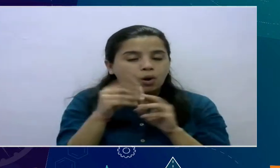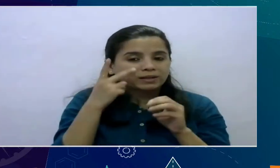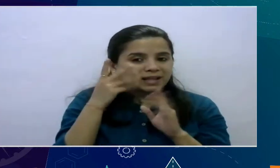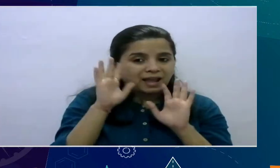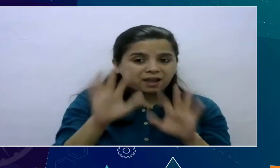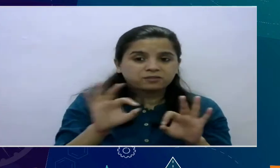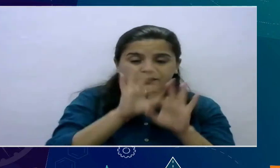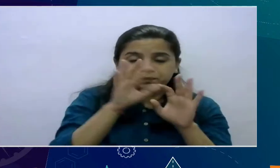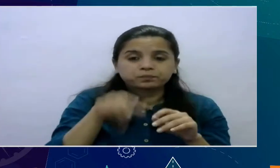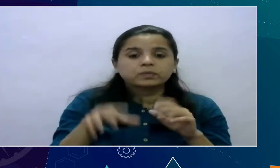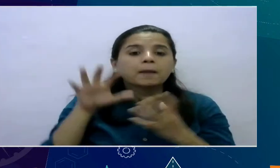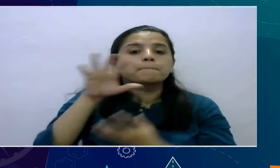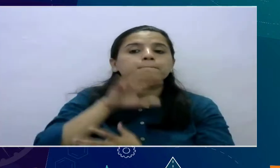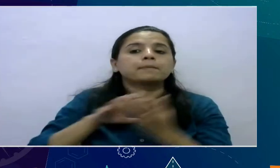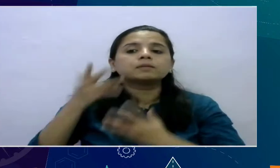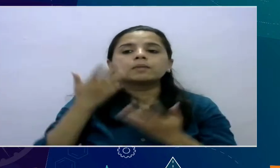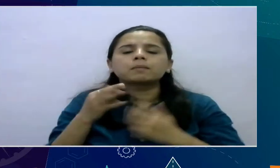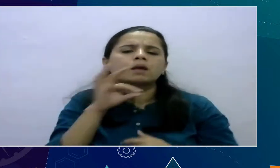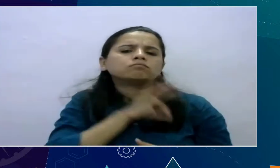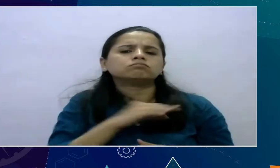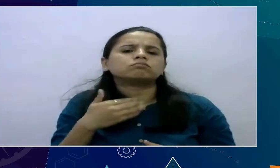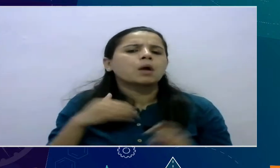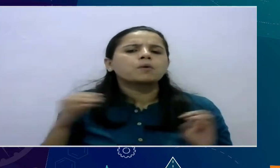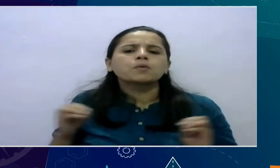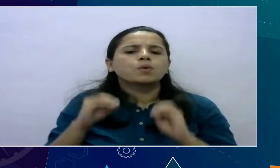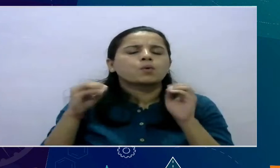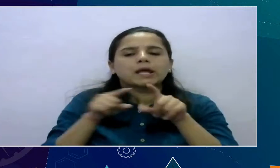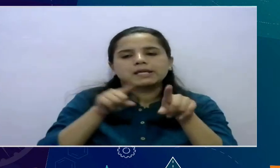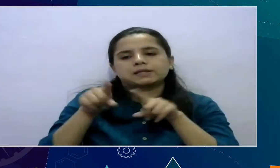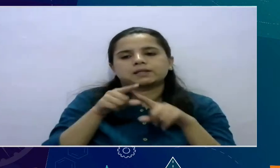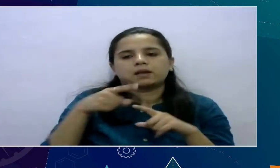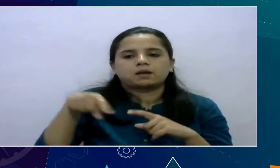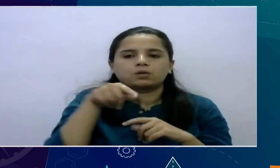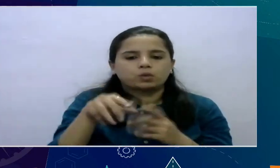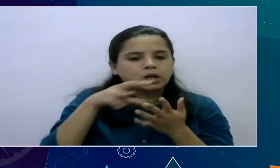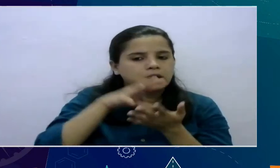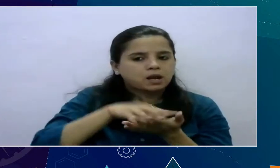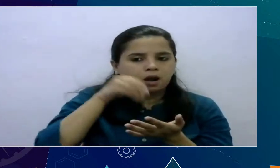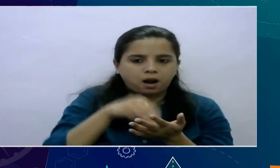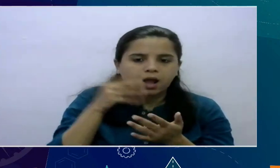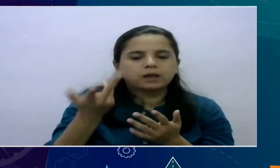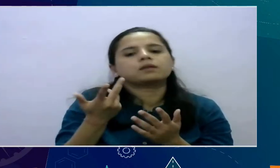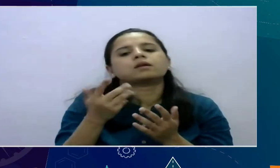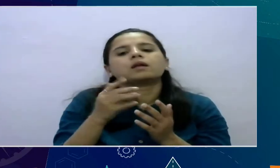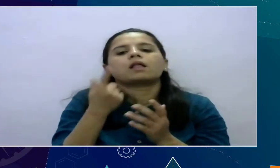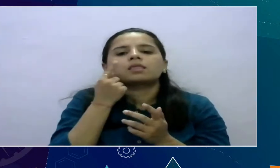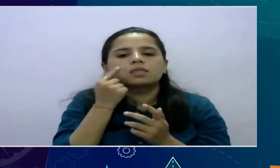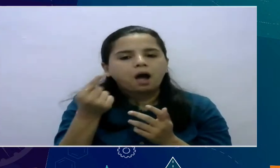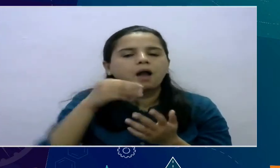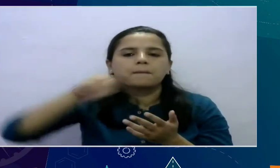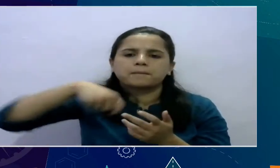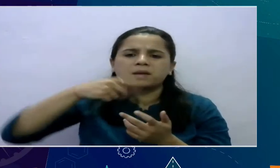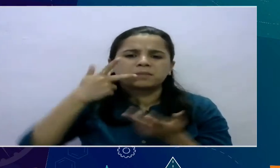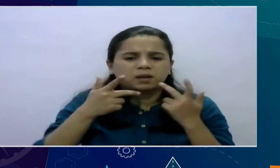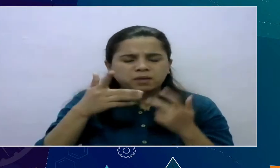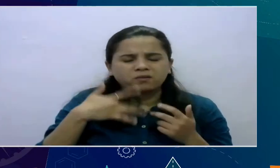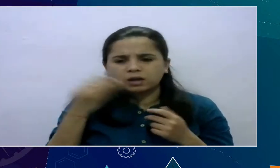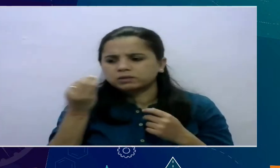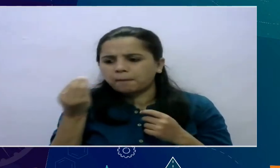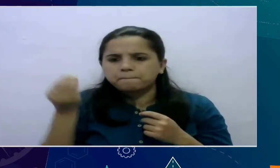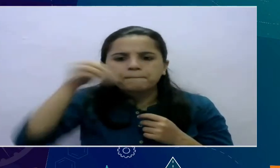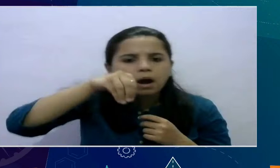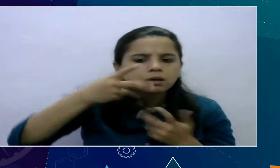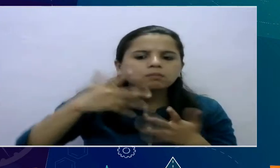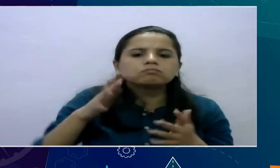there in a mixture may not be useful to us. Now, for instance, if you're making rice or dal, you might have some unwanted particles there, some